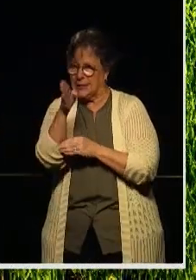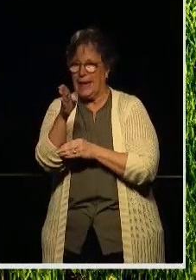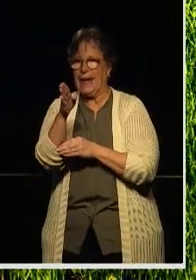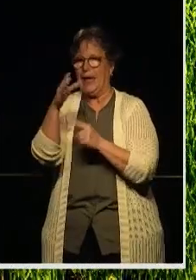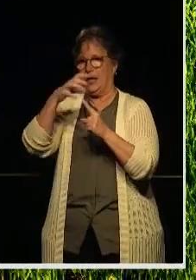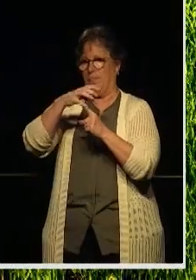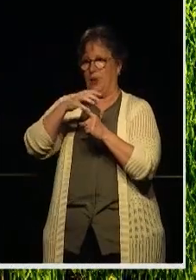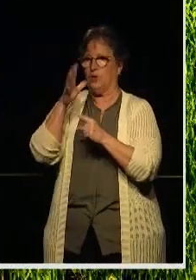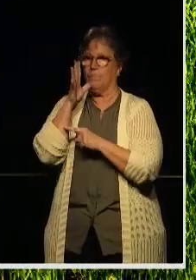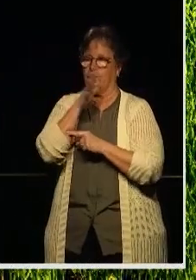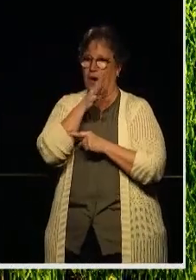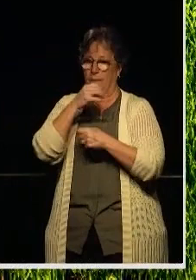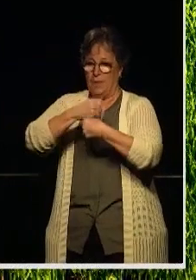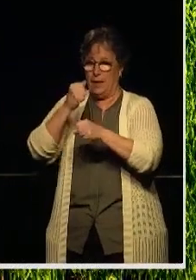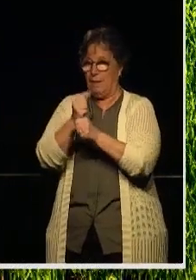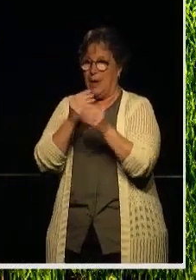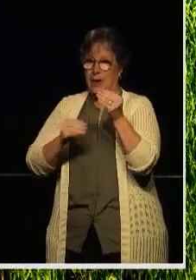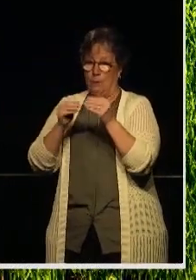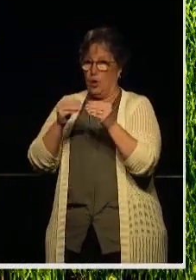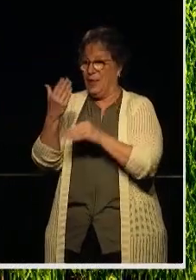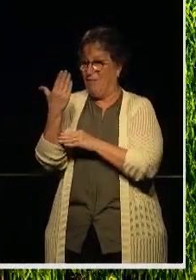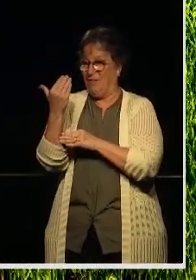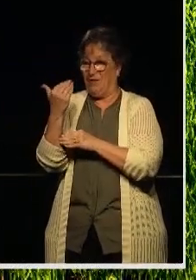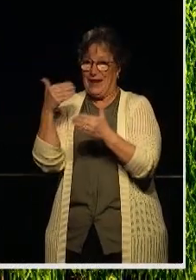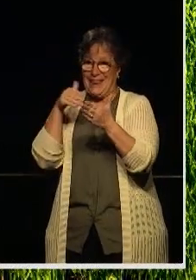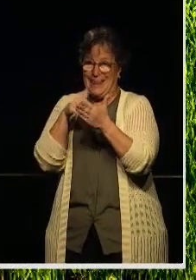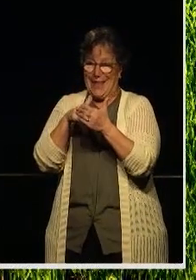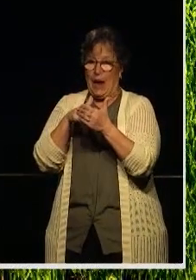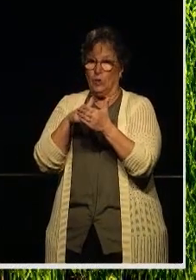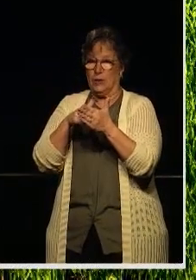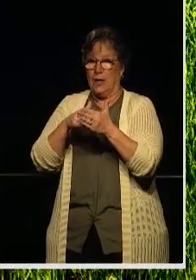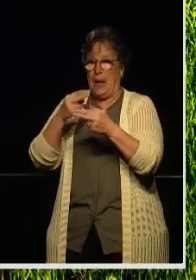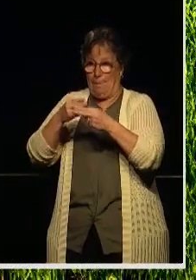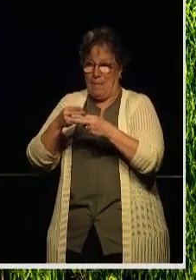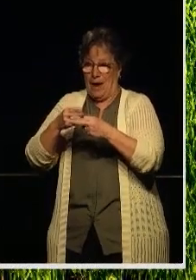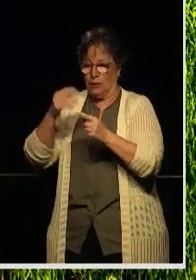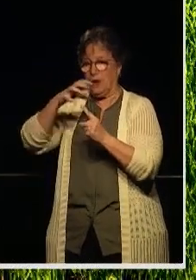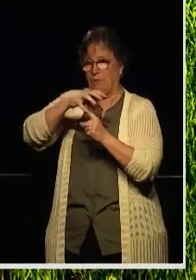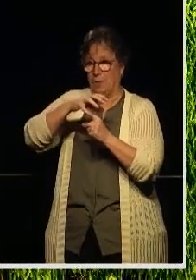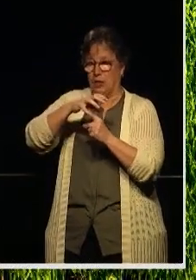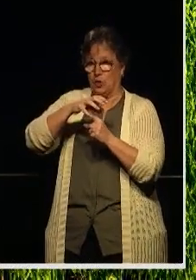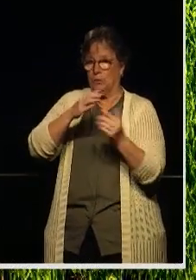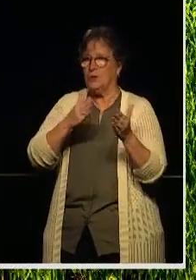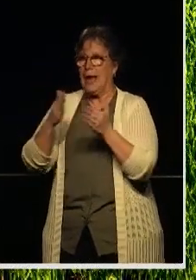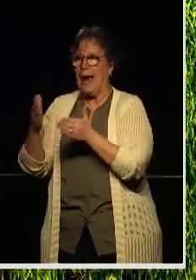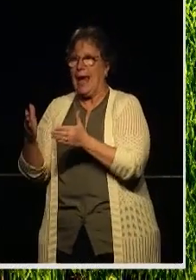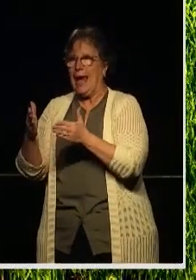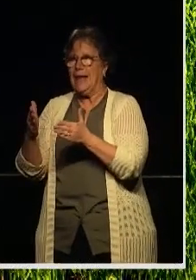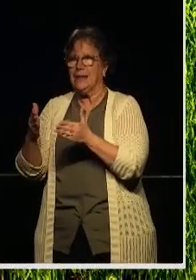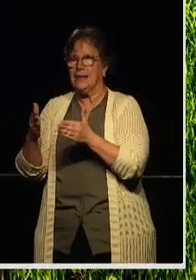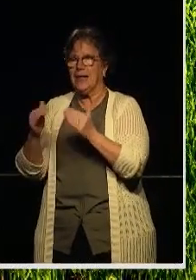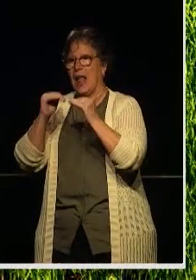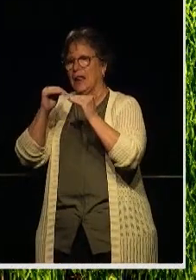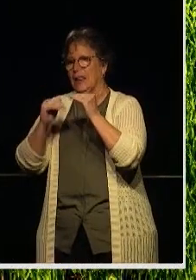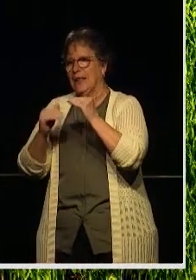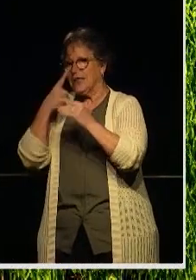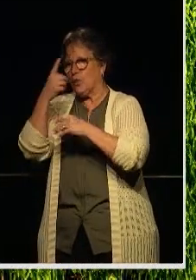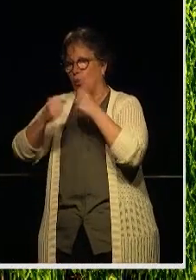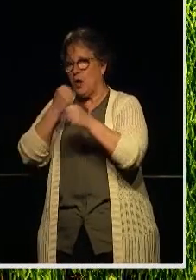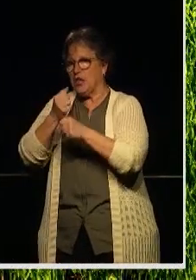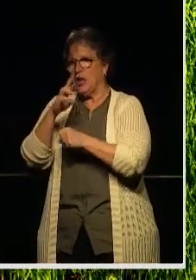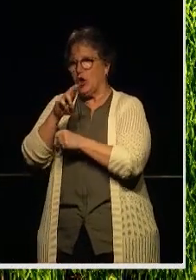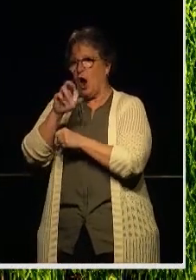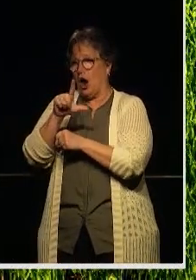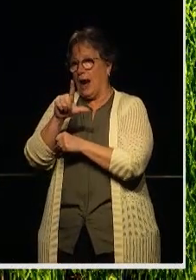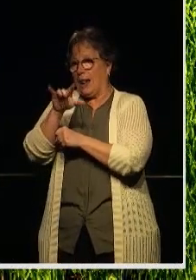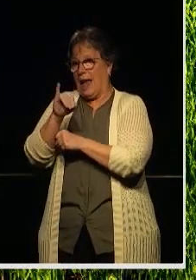have produced over 15,000 pounds of mushroom in the past year, and most impressively are forecasting a less than 1 year ROI on